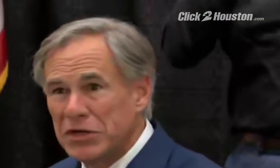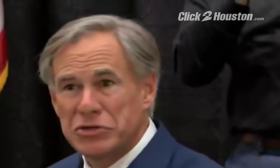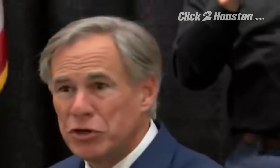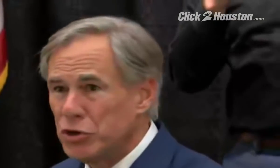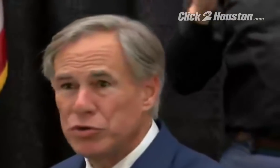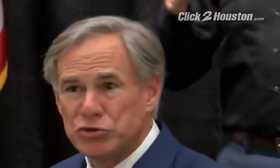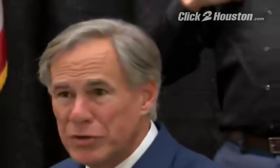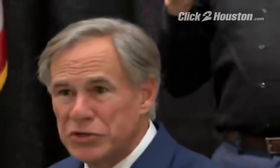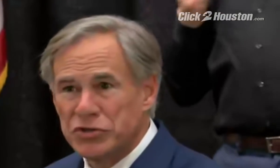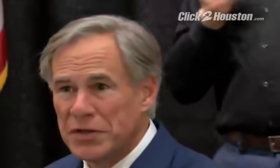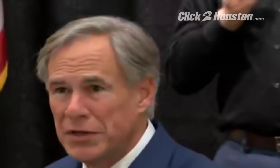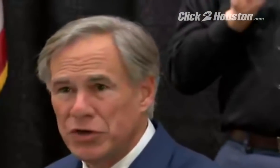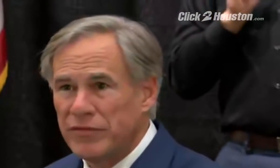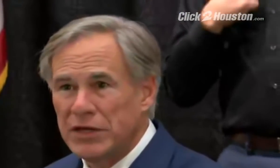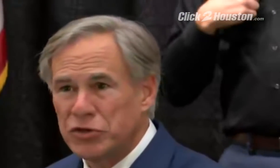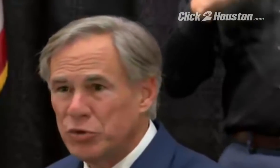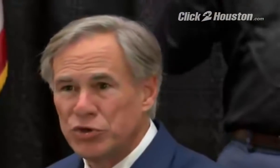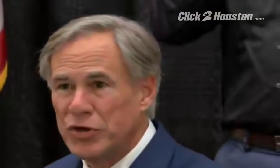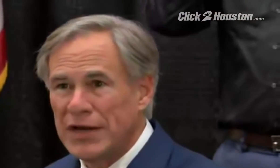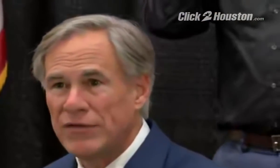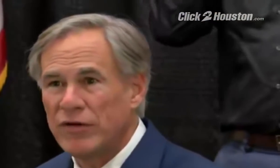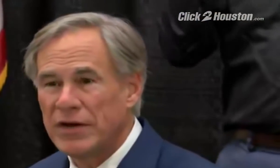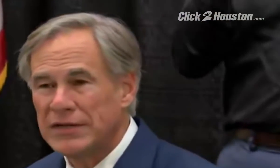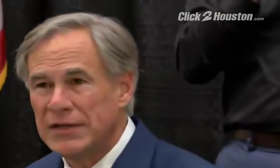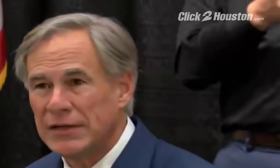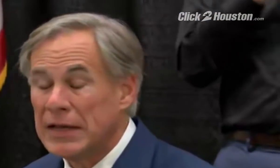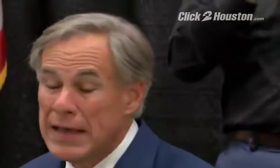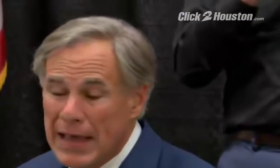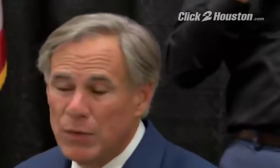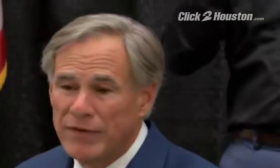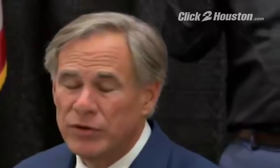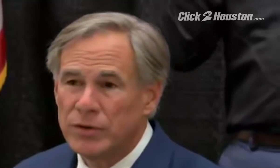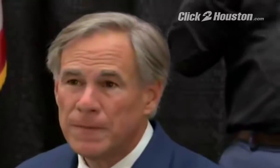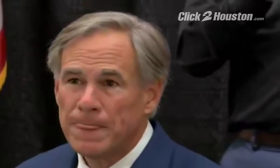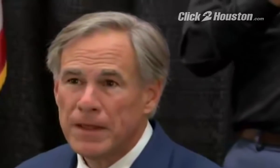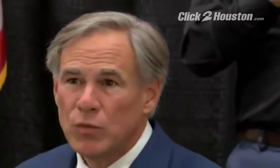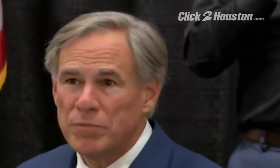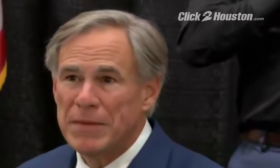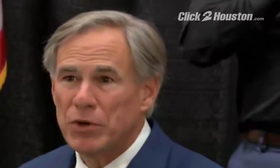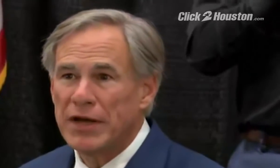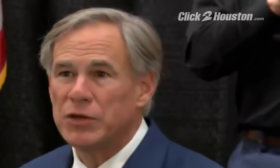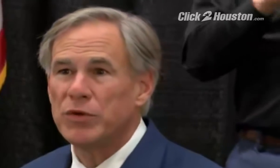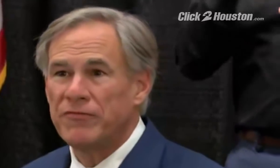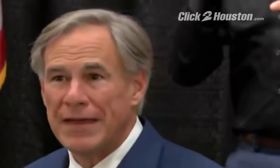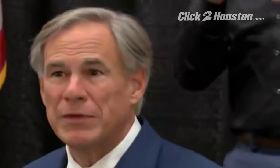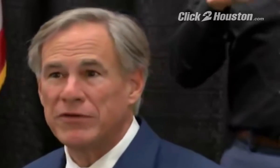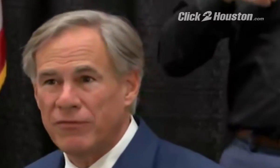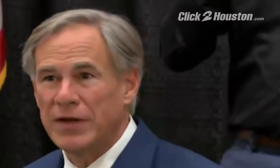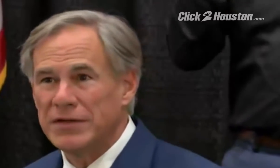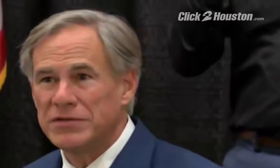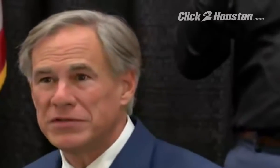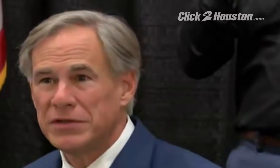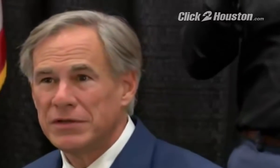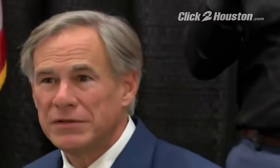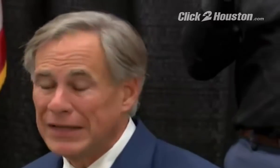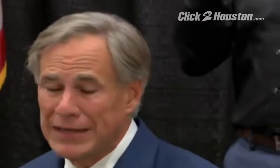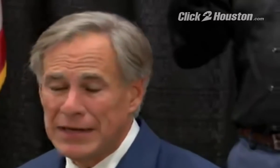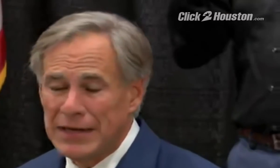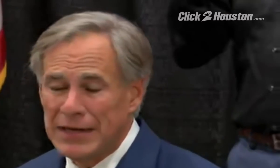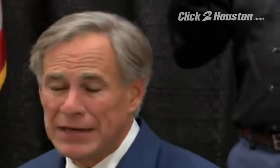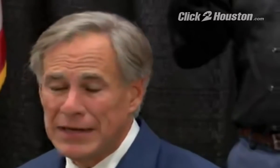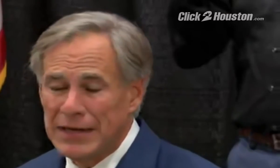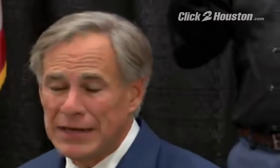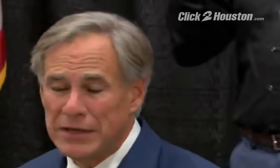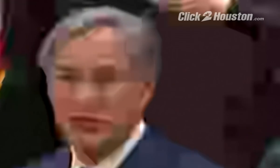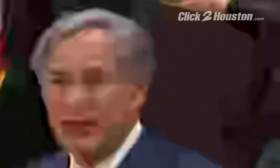out there because they don't know those strangers. They don't know if they do or do not have COVID-19. However, when people gather with family and friends, they let